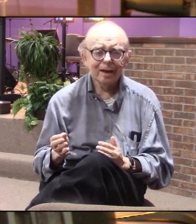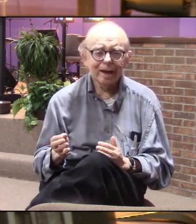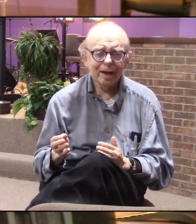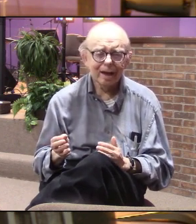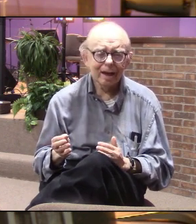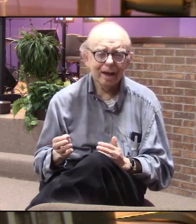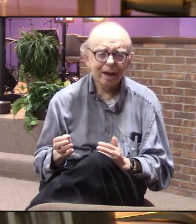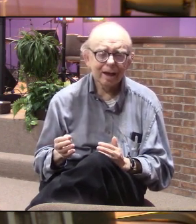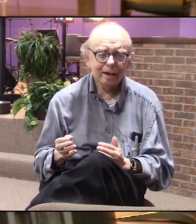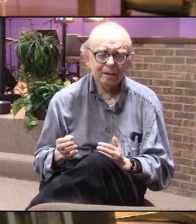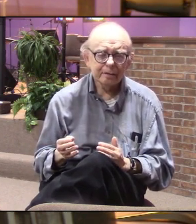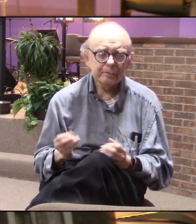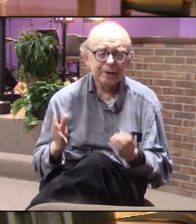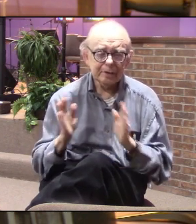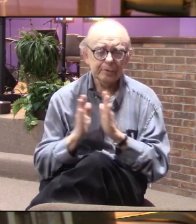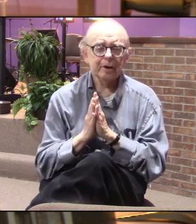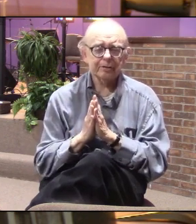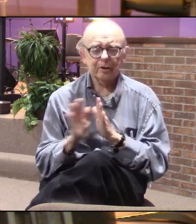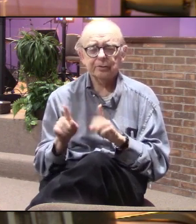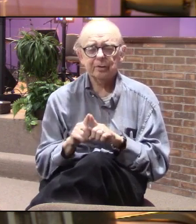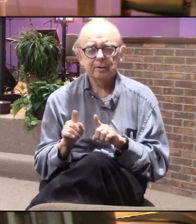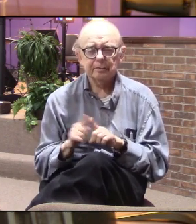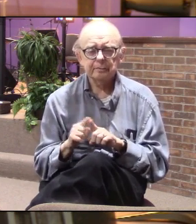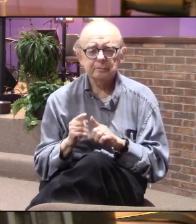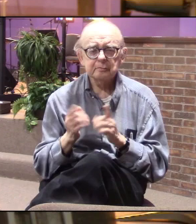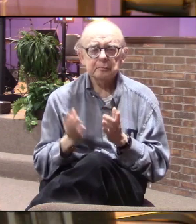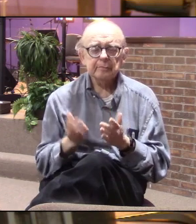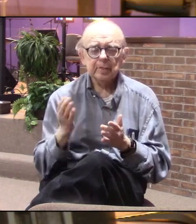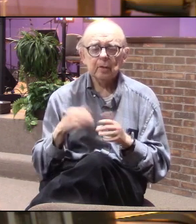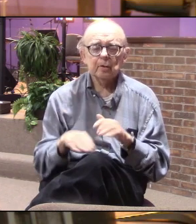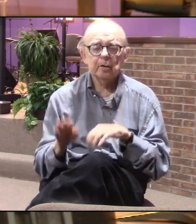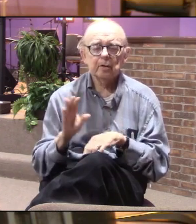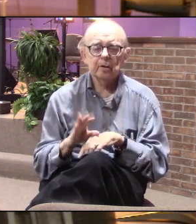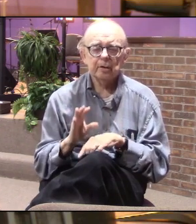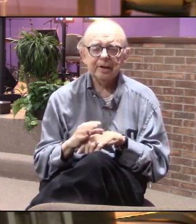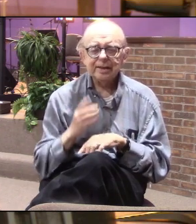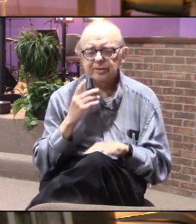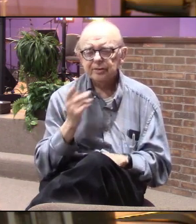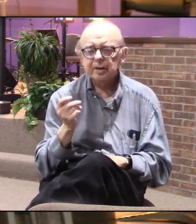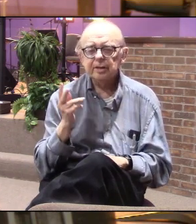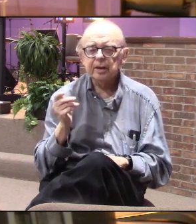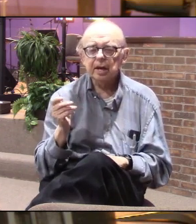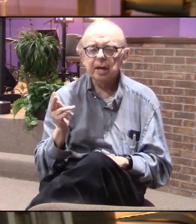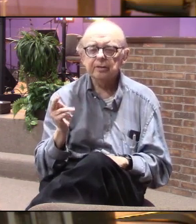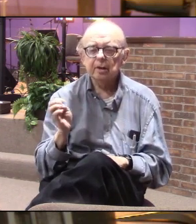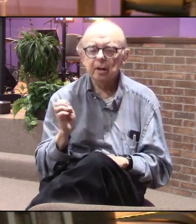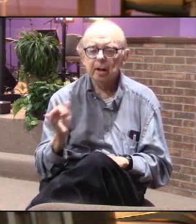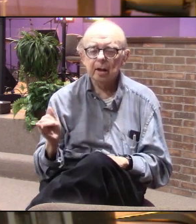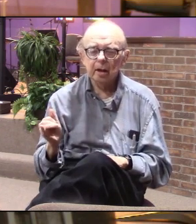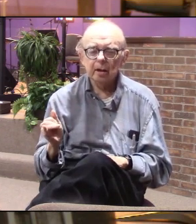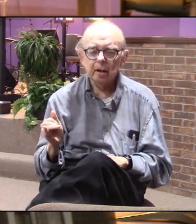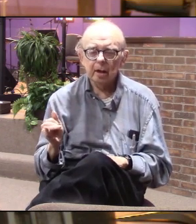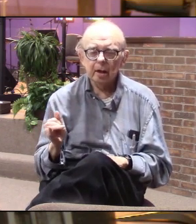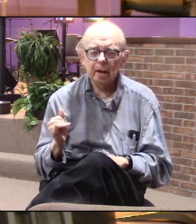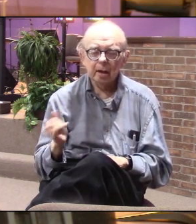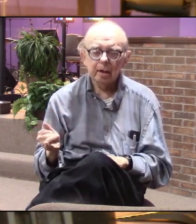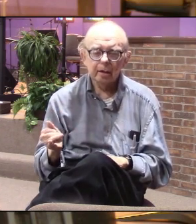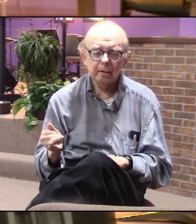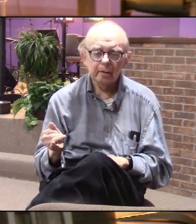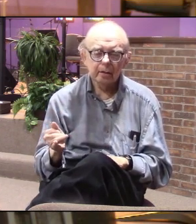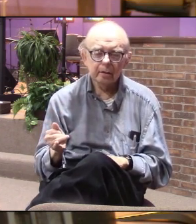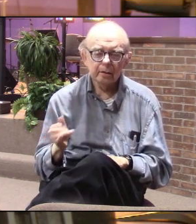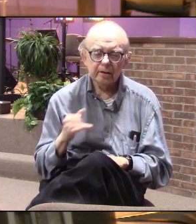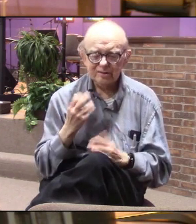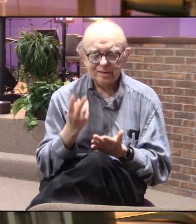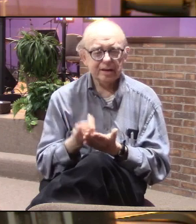A lot of those. I walked in yesterday to see Thenie, and she's laying there. She can't